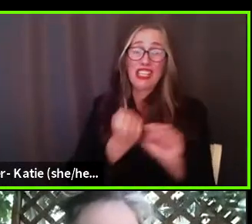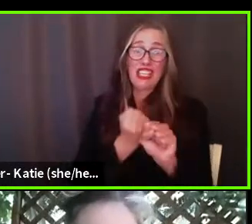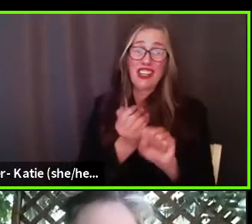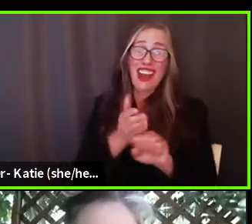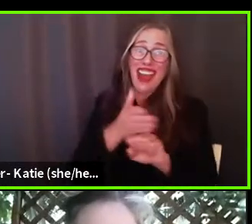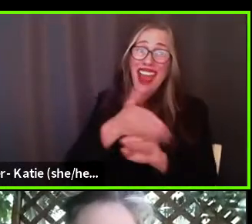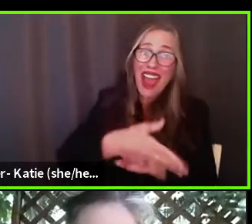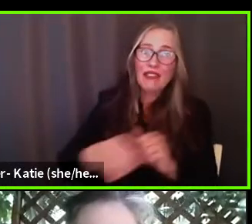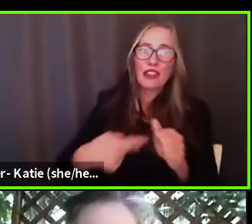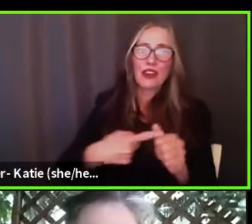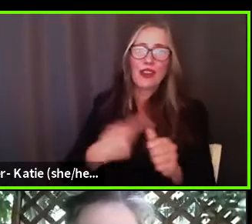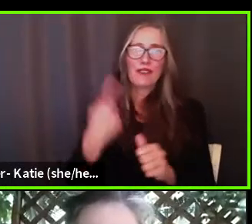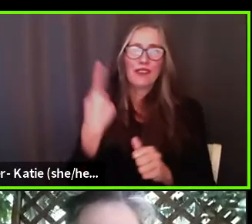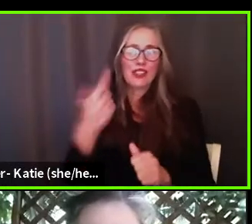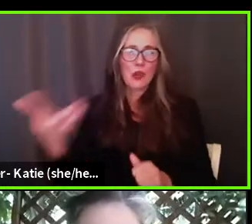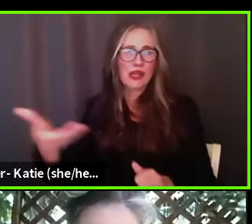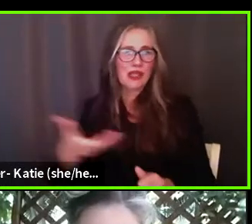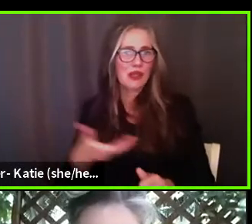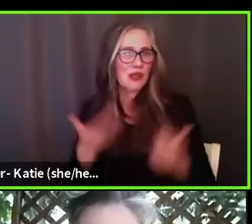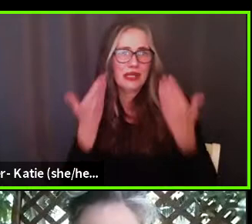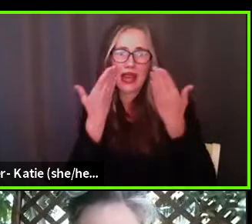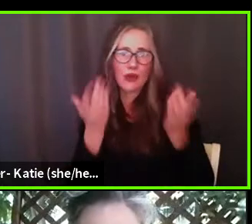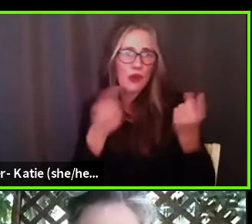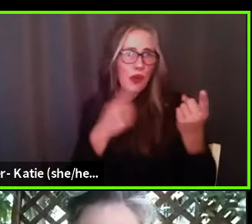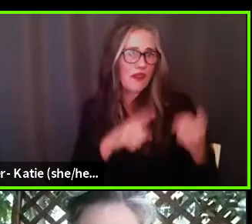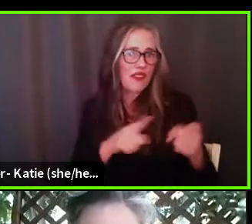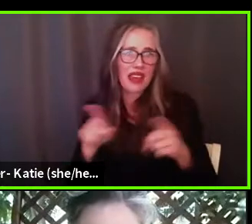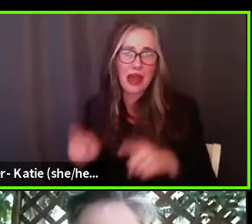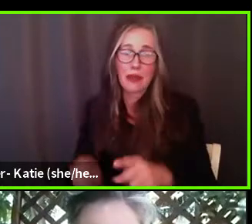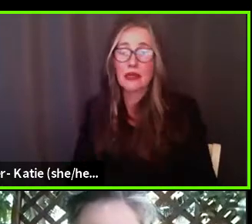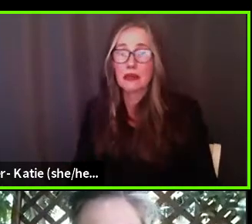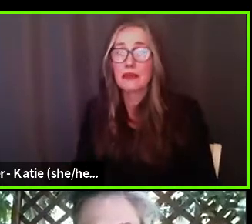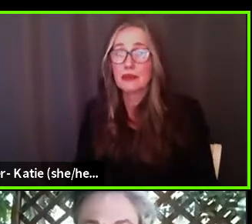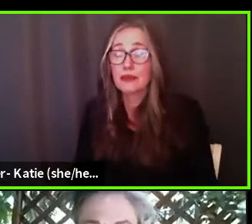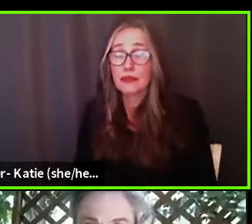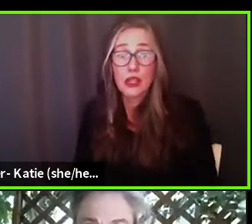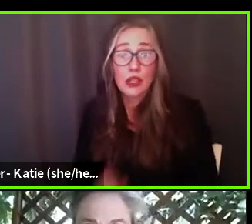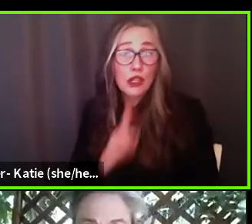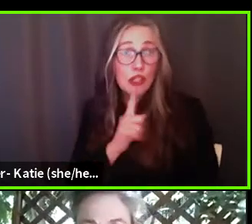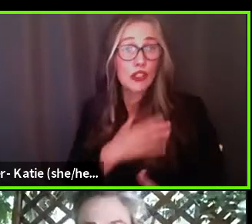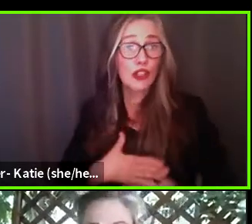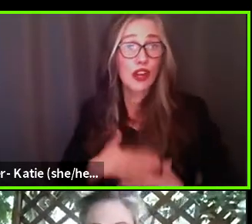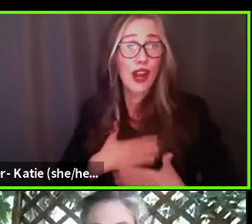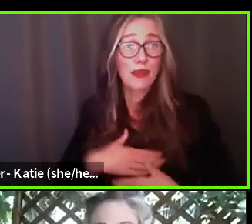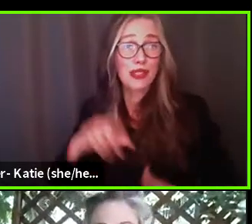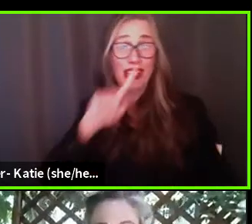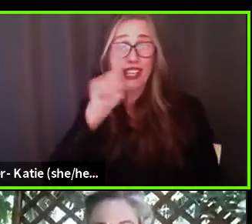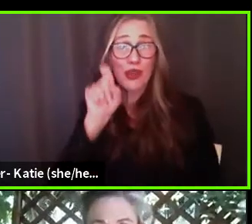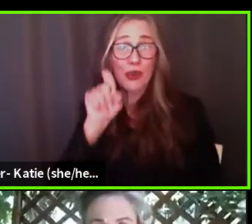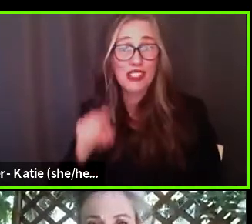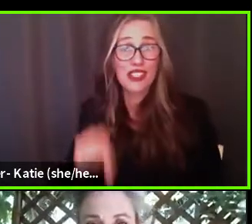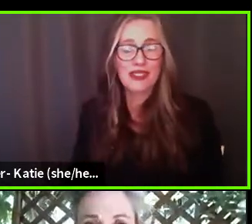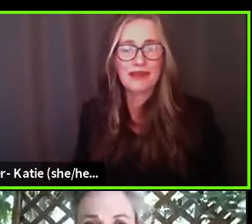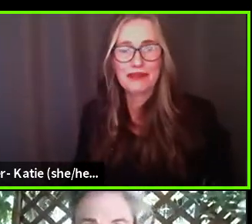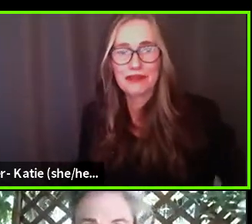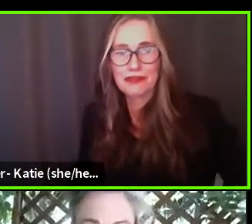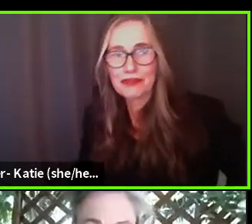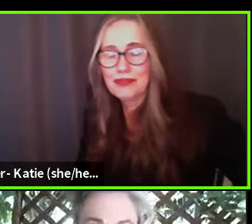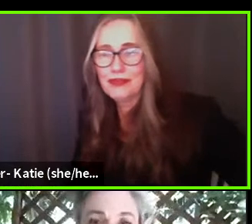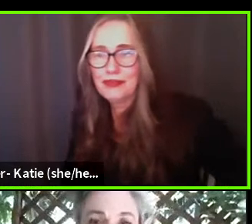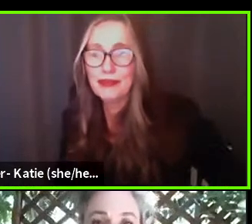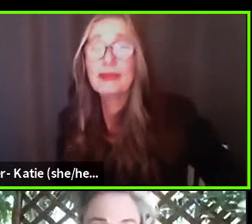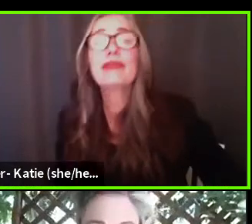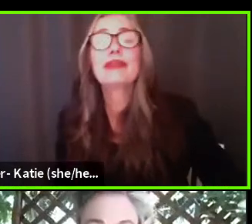so i i don't know if that happened earlier sure um i appreciate the question um yes so in the in the very